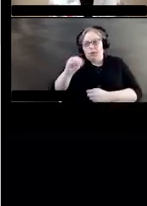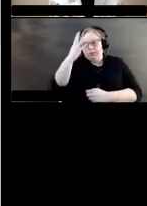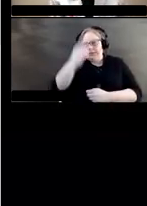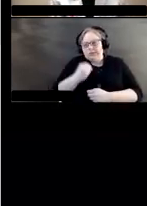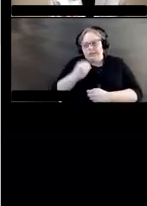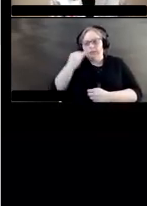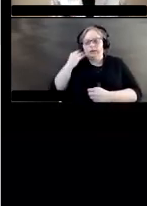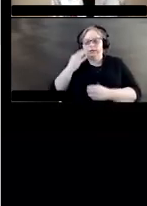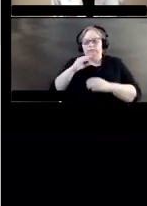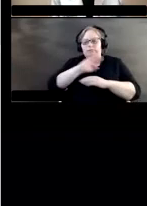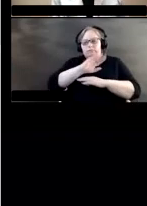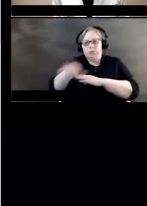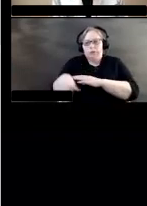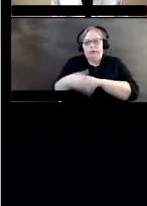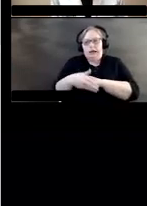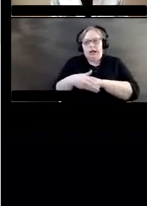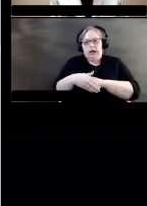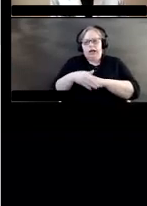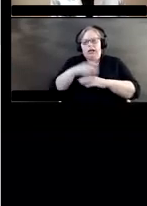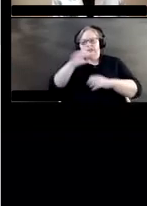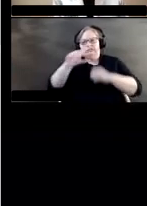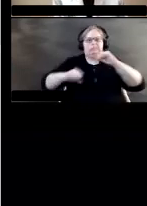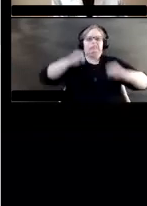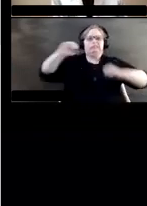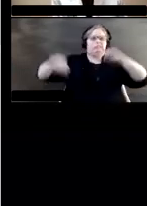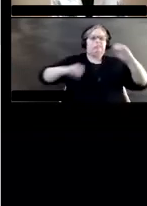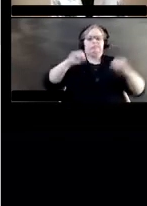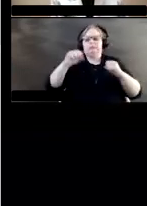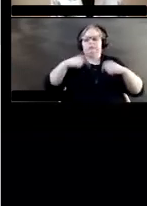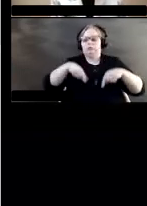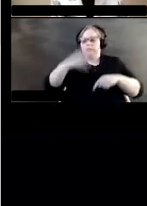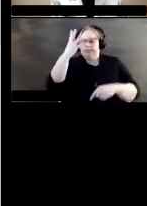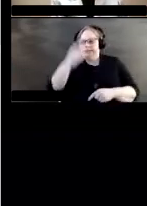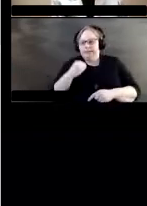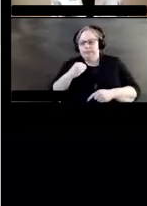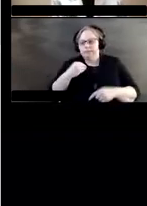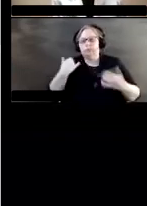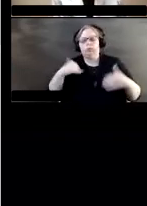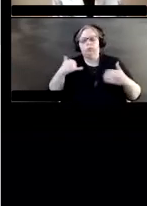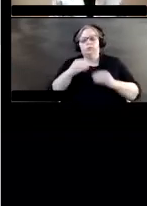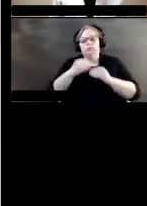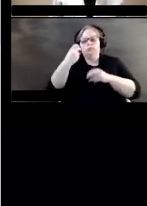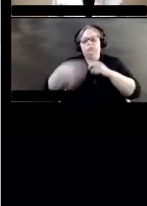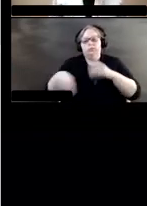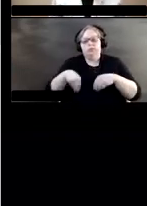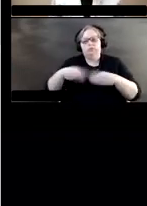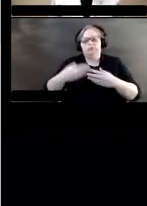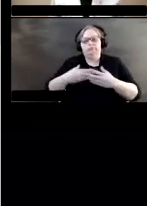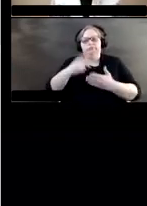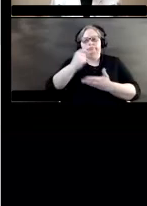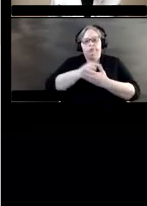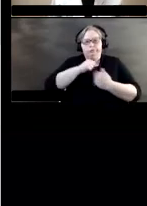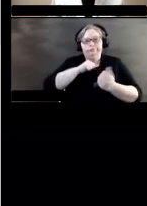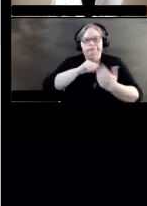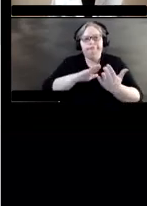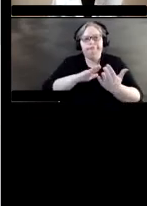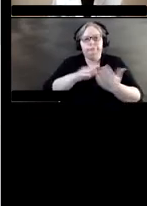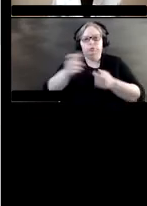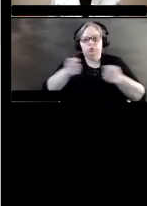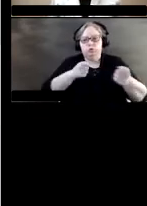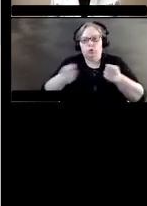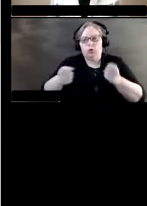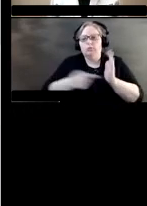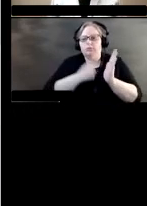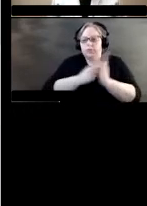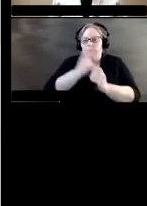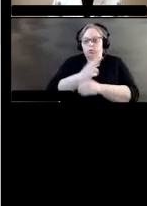night on kind of treating that. It's kind of harder to get that under control. Sometimes you can use something that's called clonazepam, but